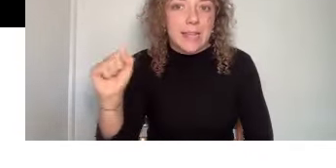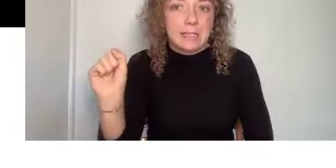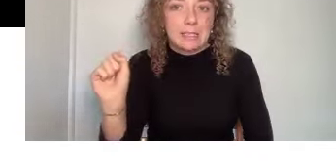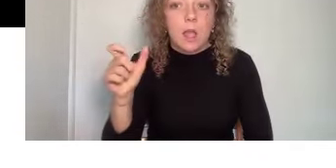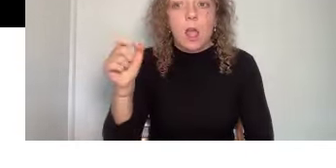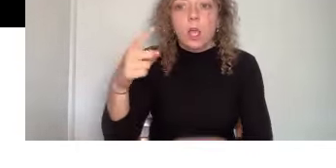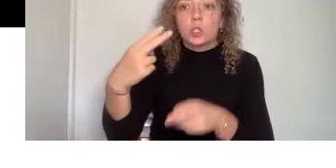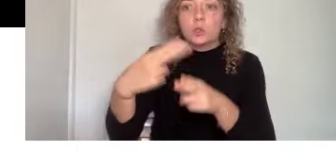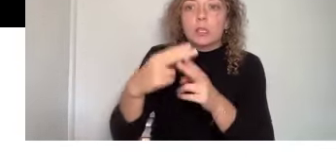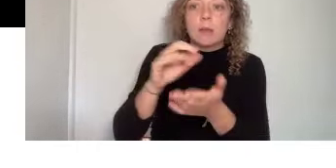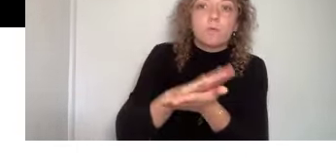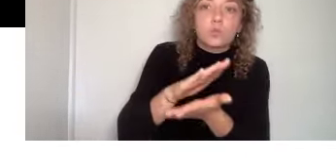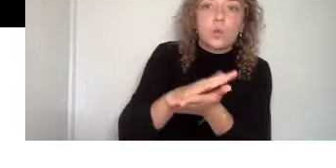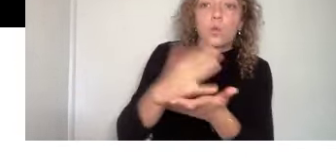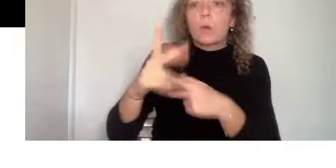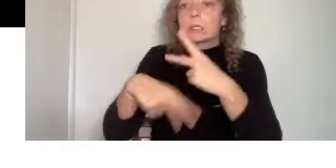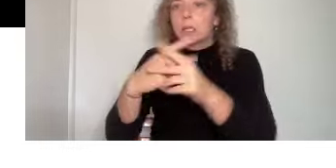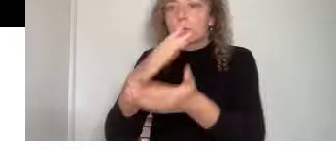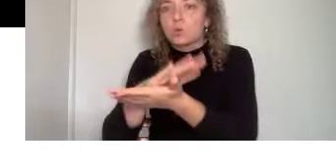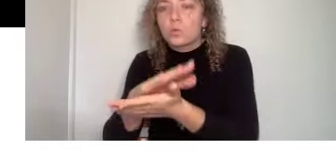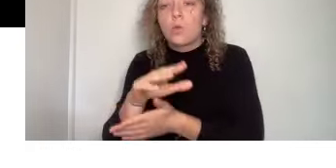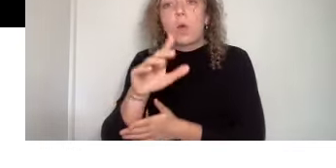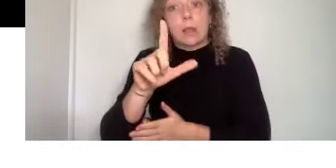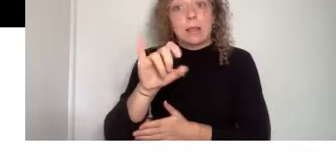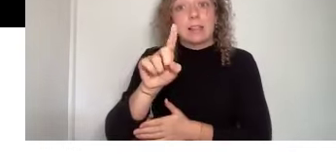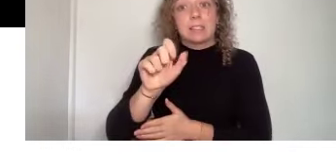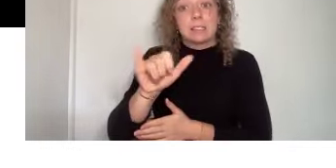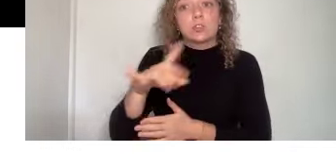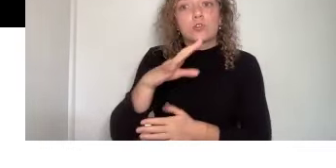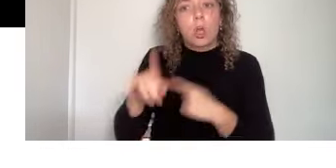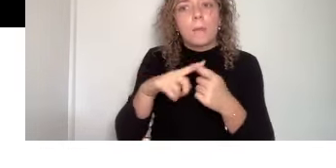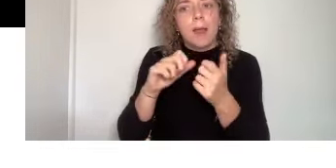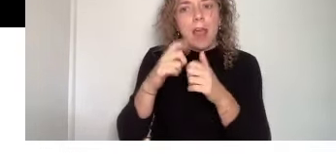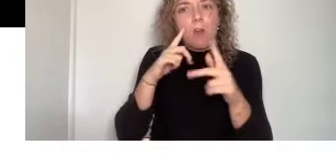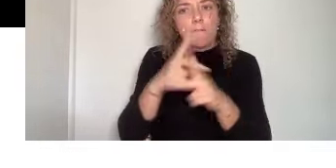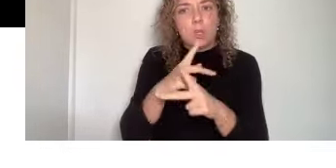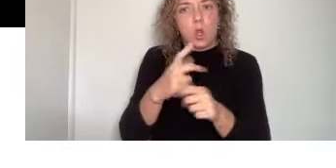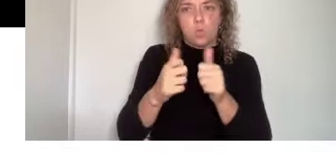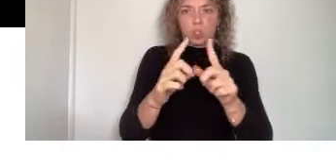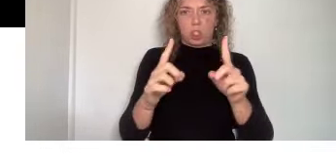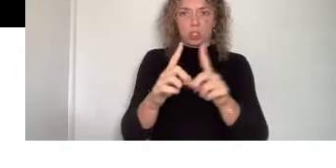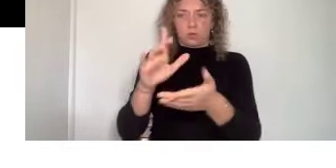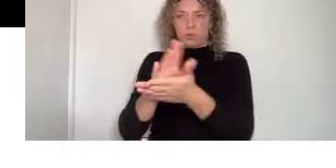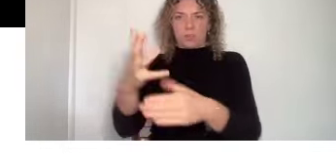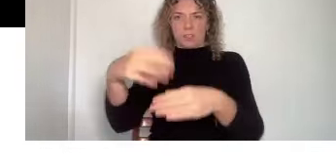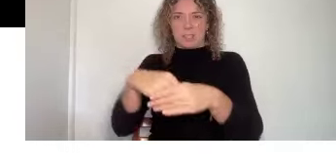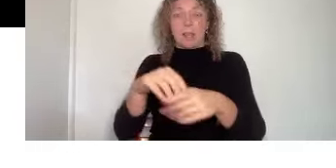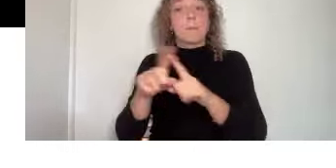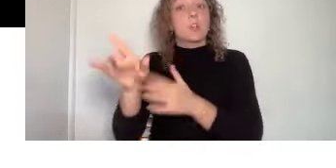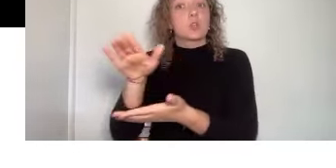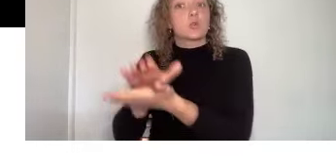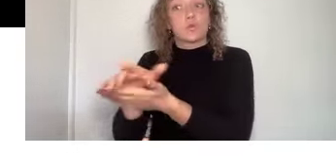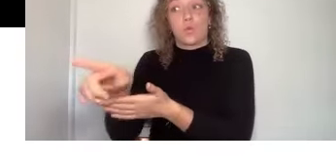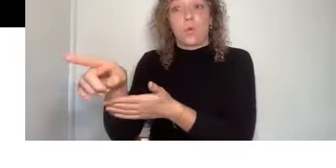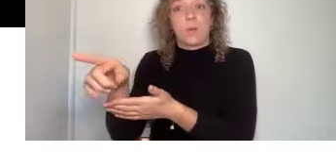and the type of school. So Lindsay talked about how to figure out if which district a school is in, but the school is what is